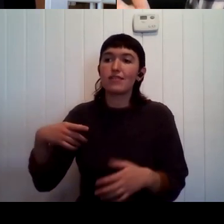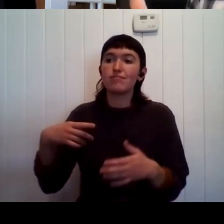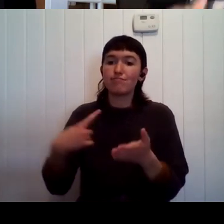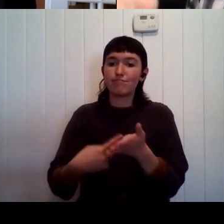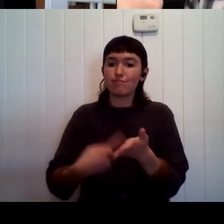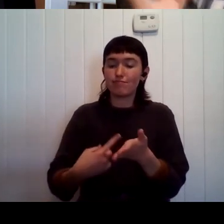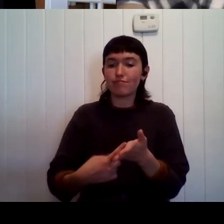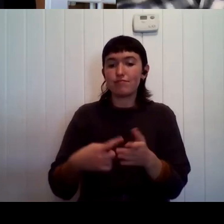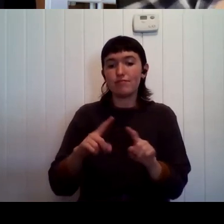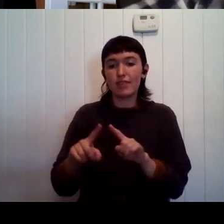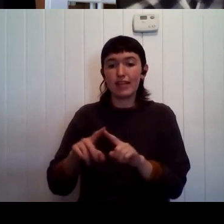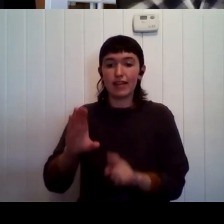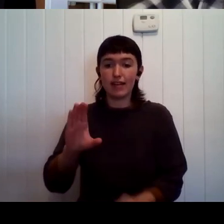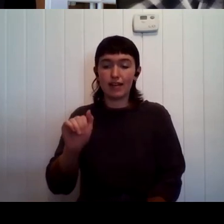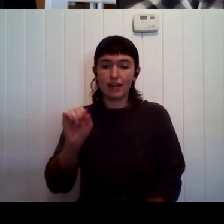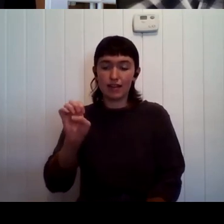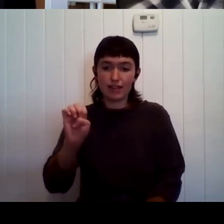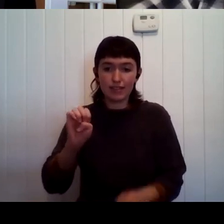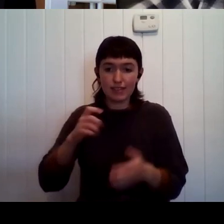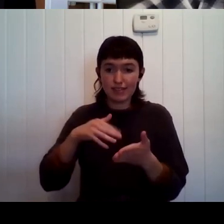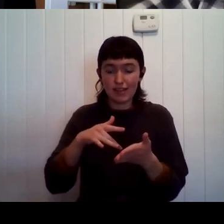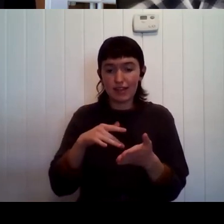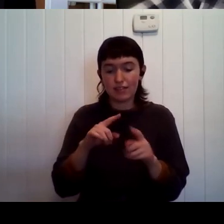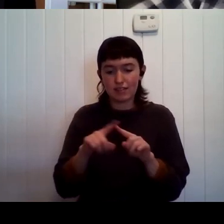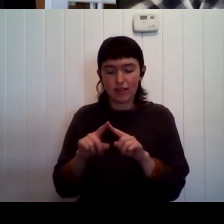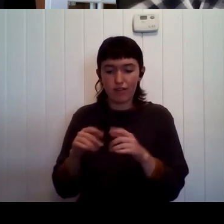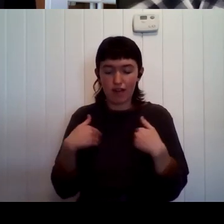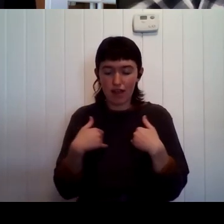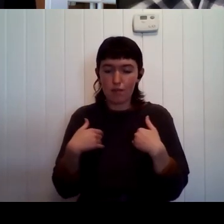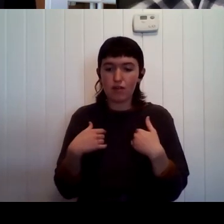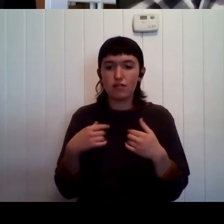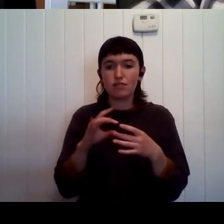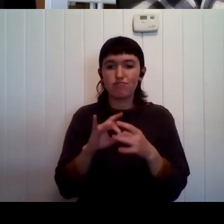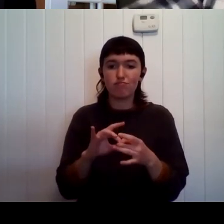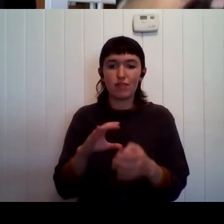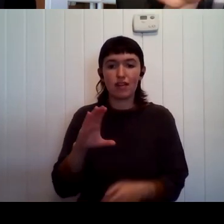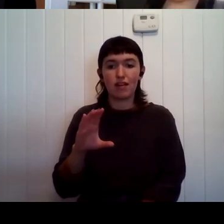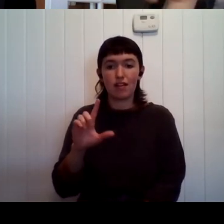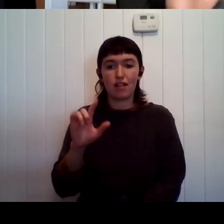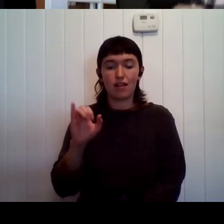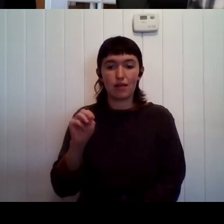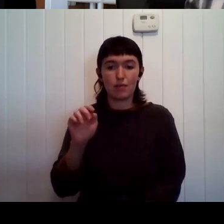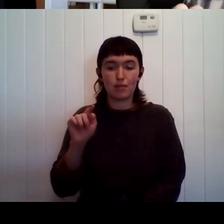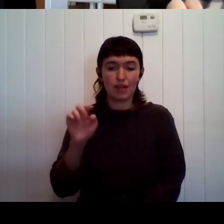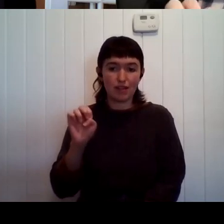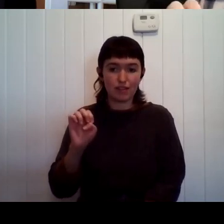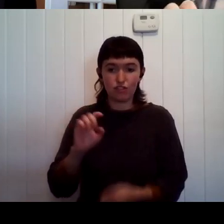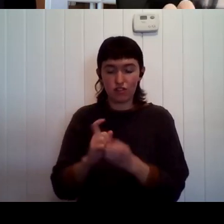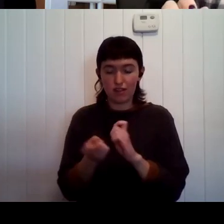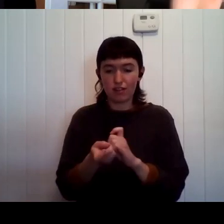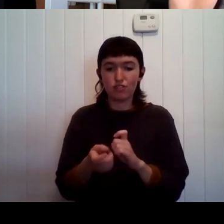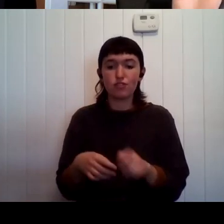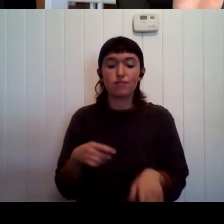reacting to climate change in various ways. Like, for example, there was a study done on anoles, which are these little lizards,